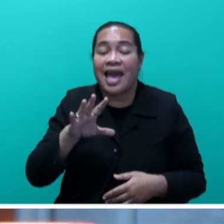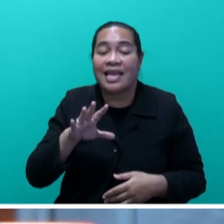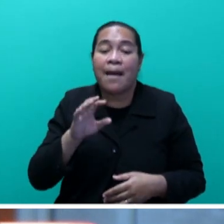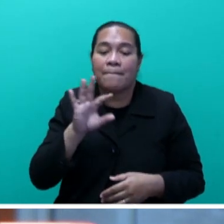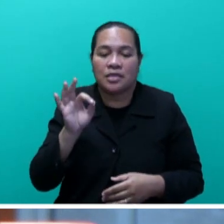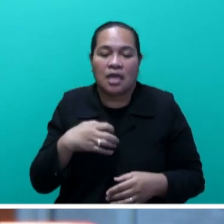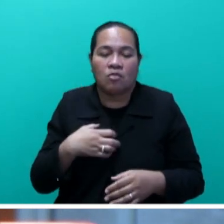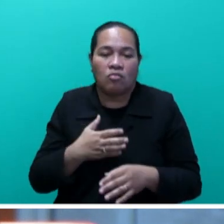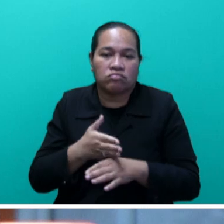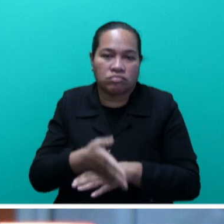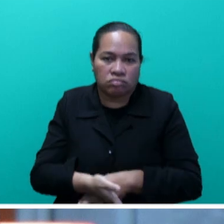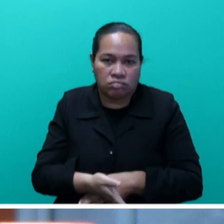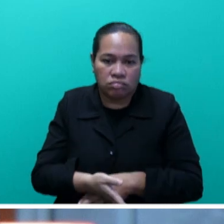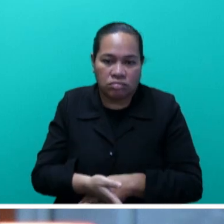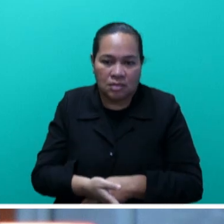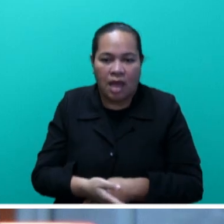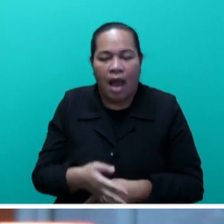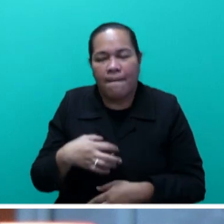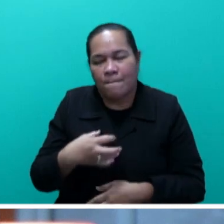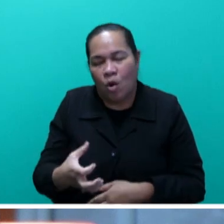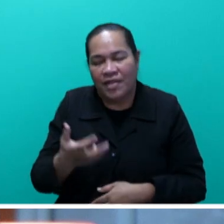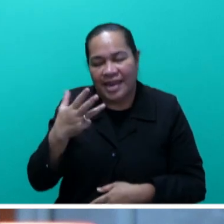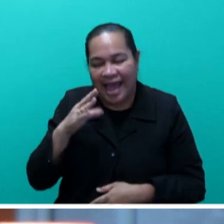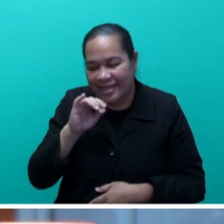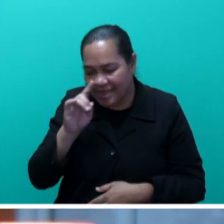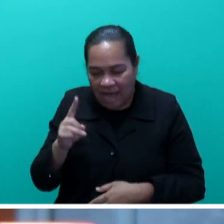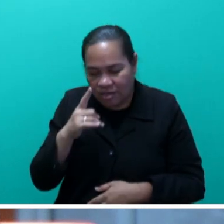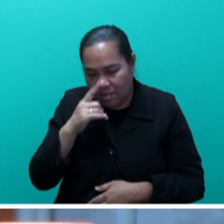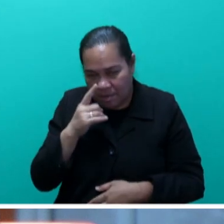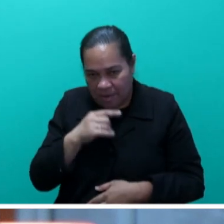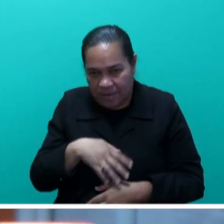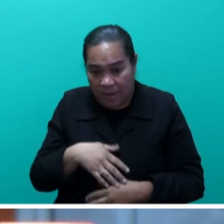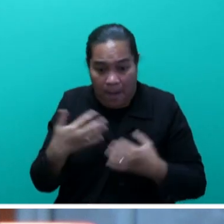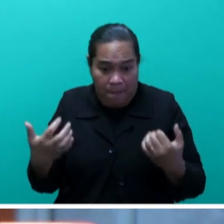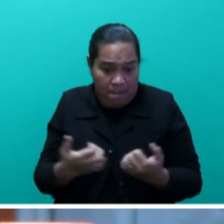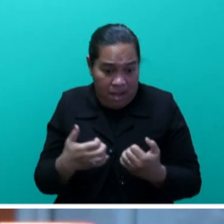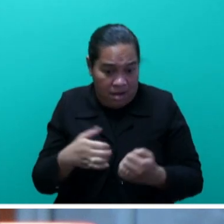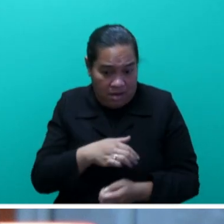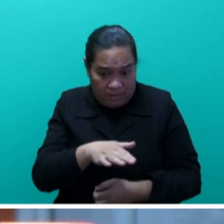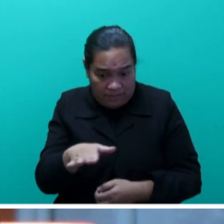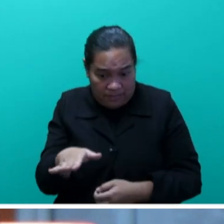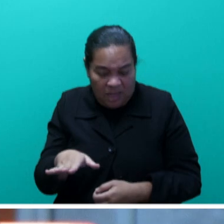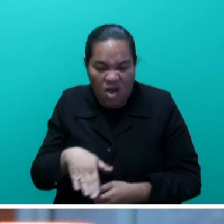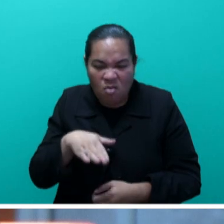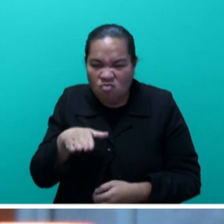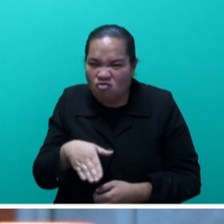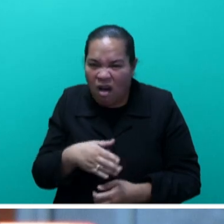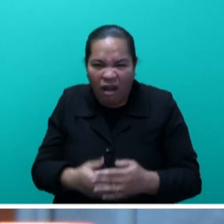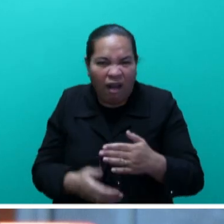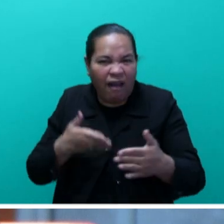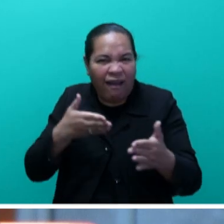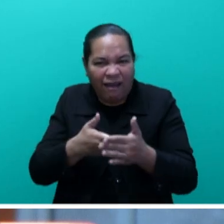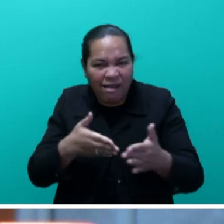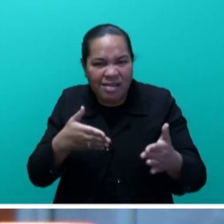more. So more than 90,000 people. Many of them face issues such as poor physical access, health,